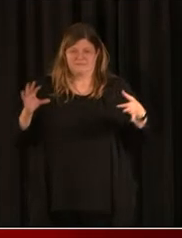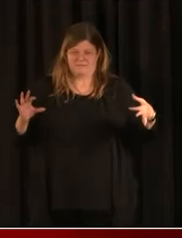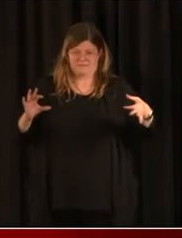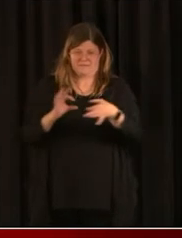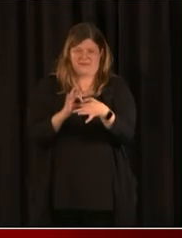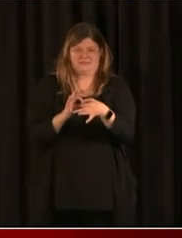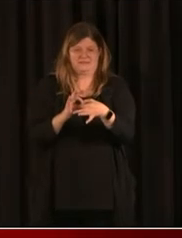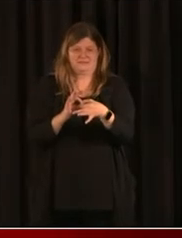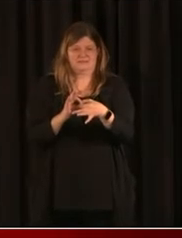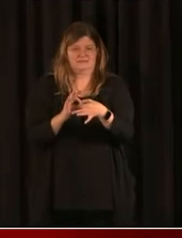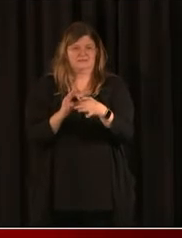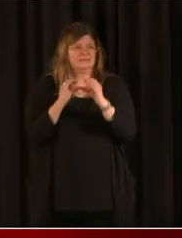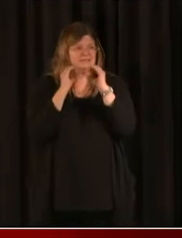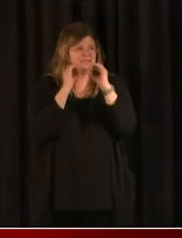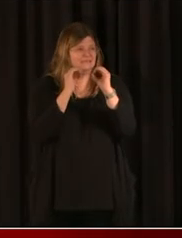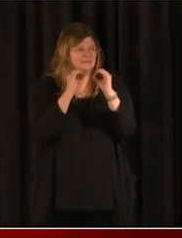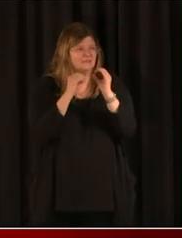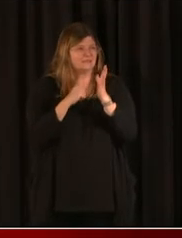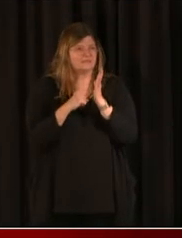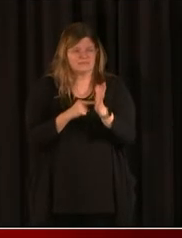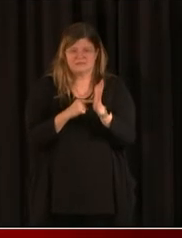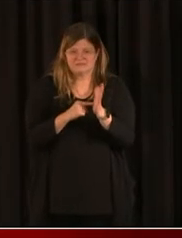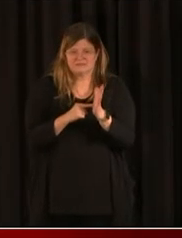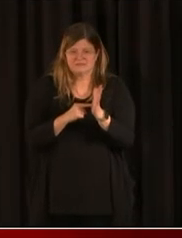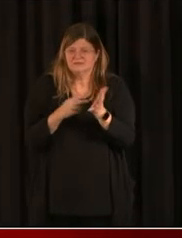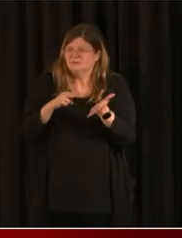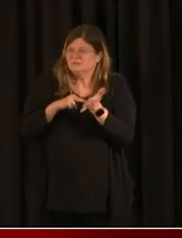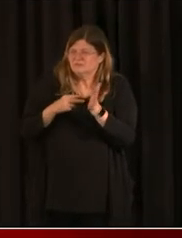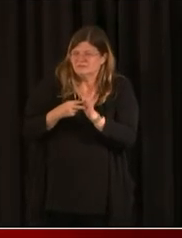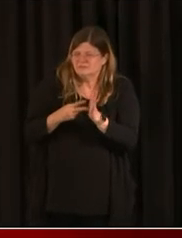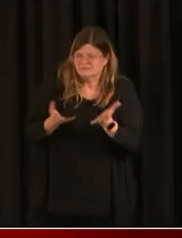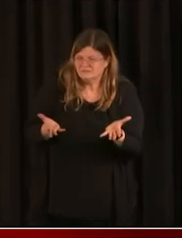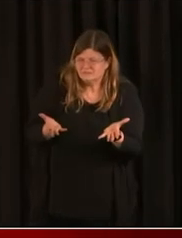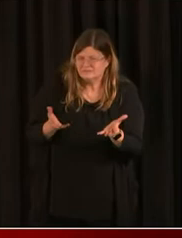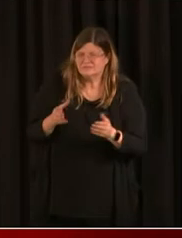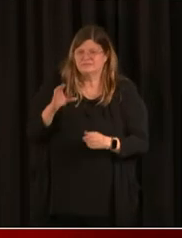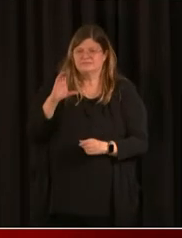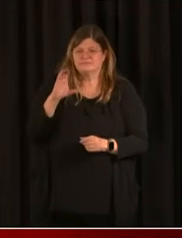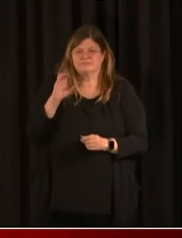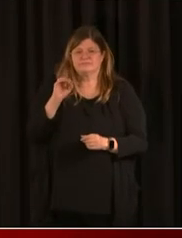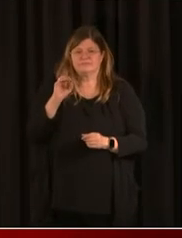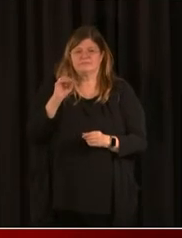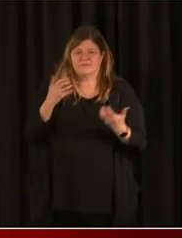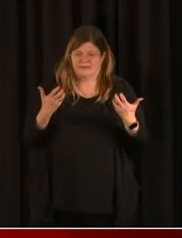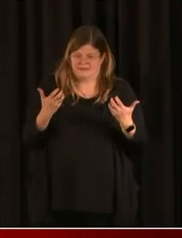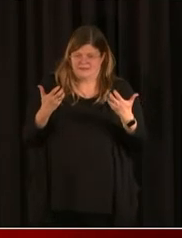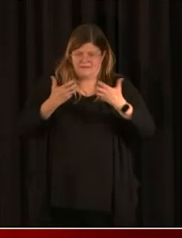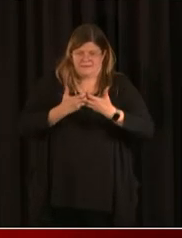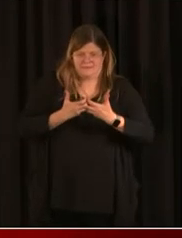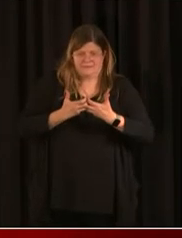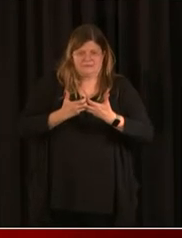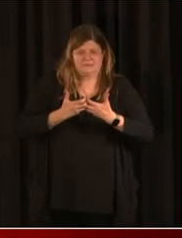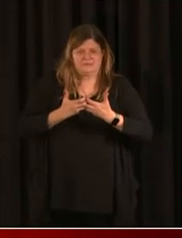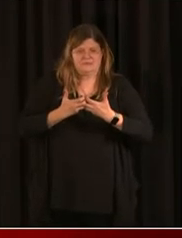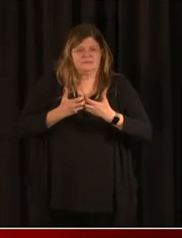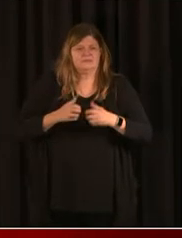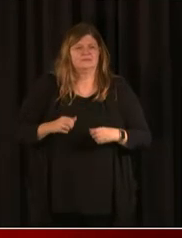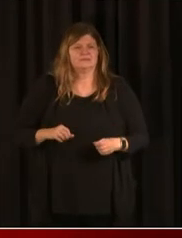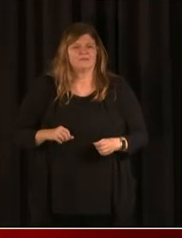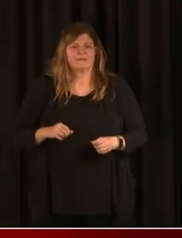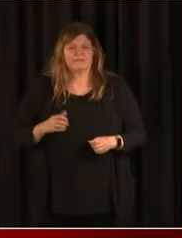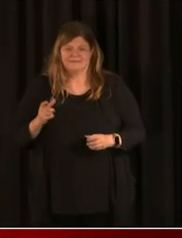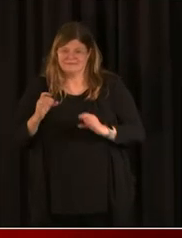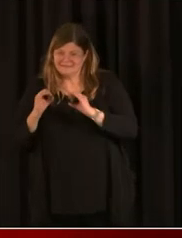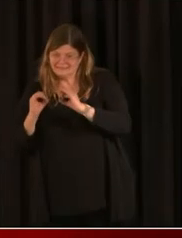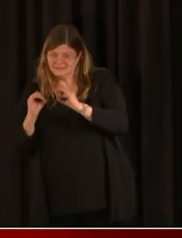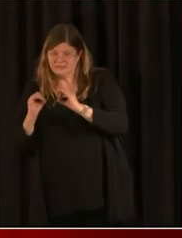model. So in this model, the teacher is teaching both a group of students in person in the classroom, as